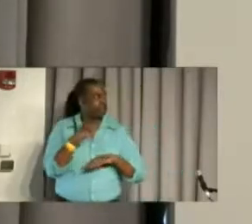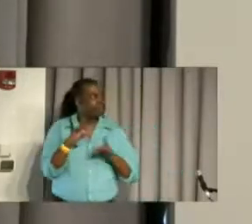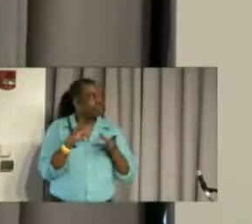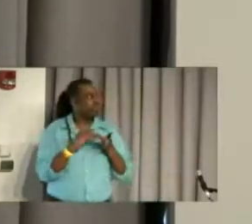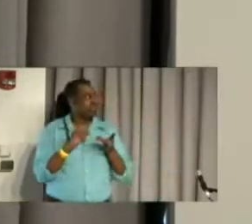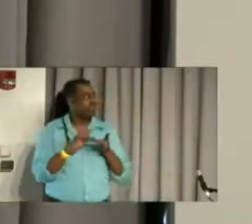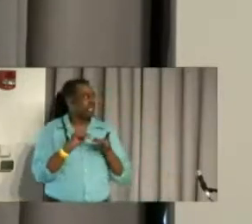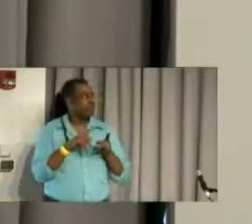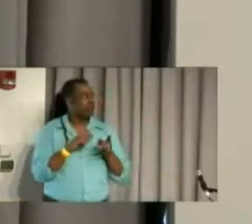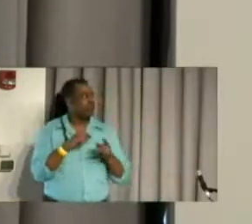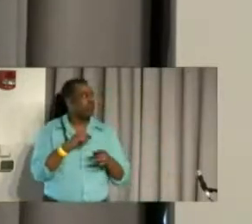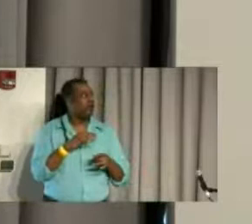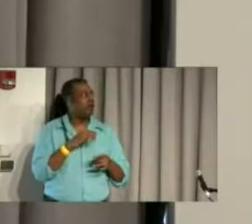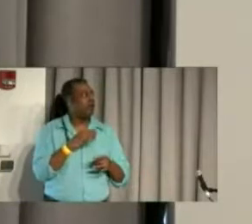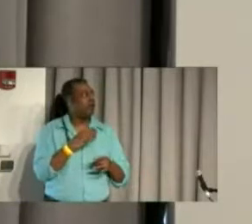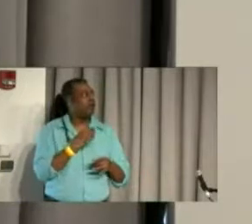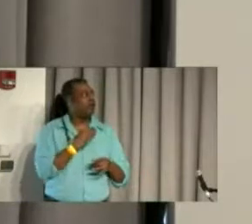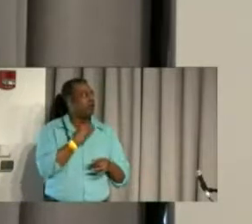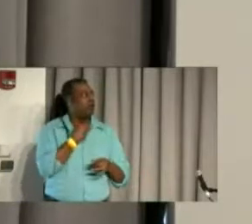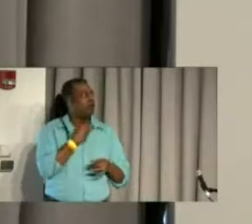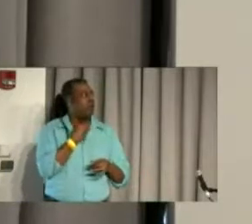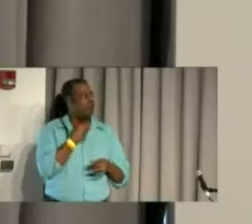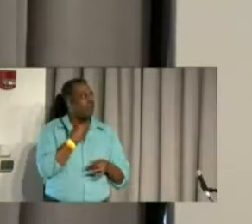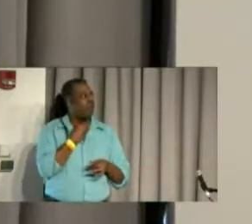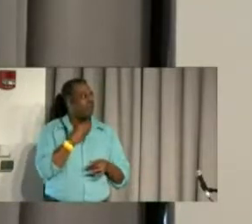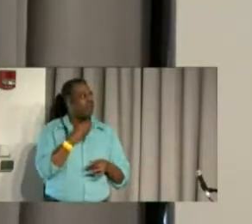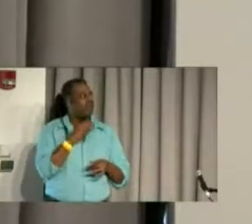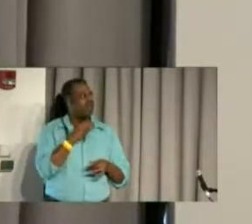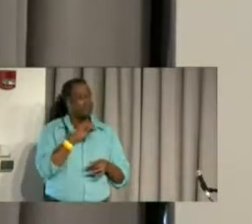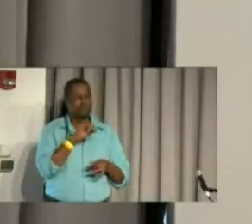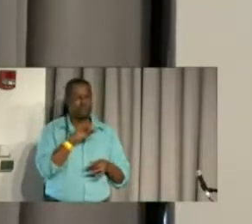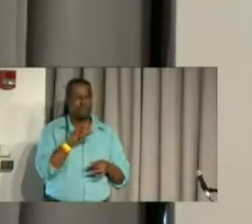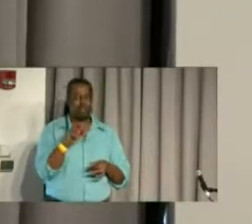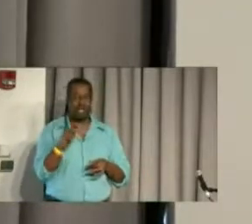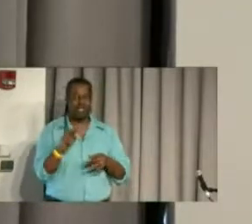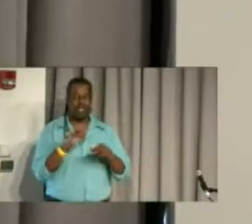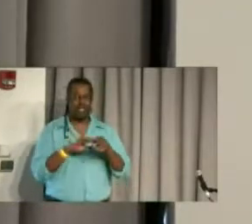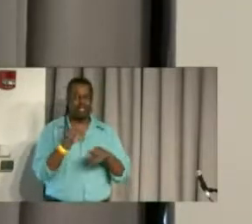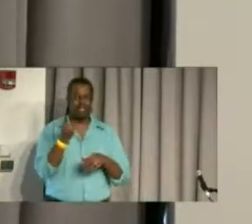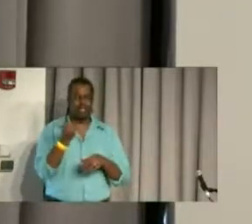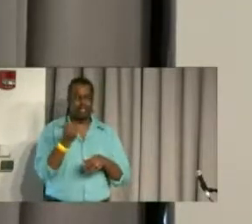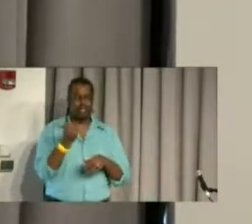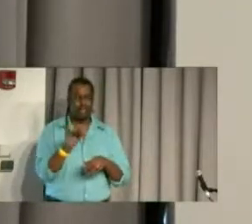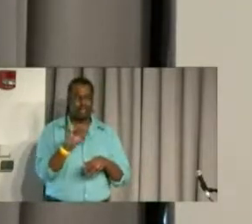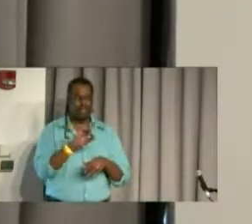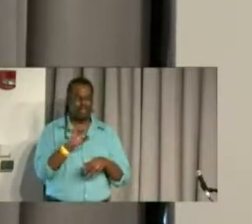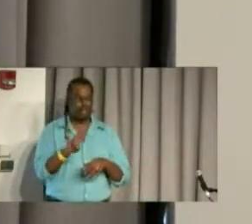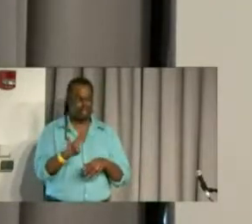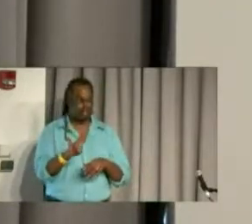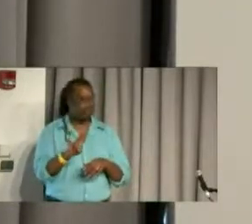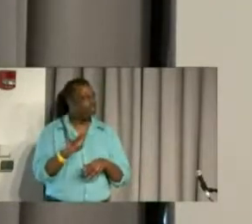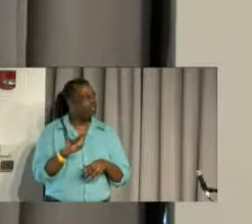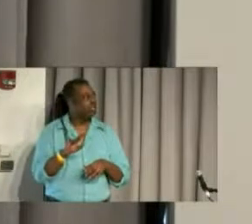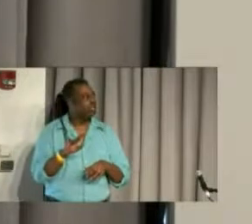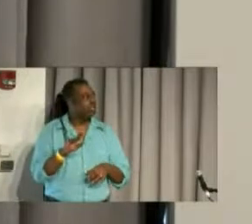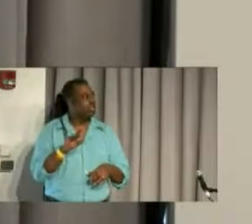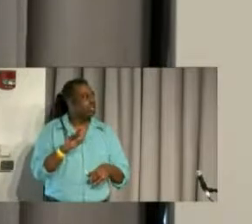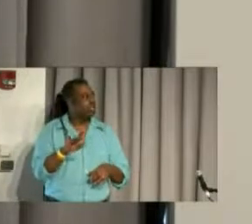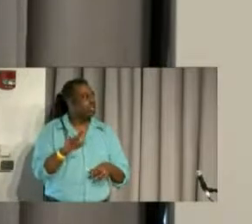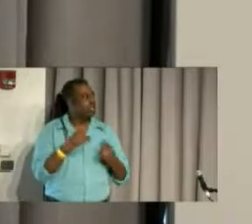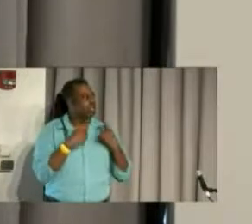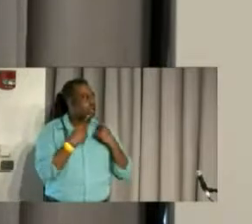by Reverend Ben Chavis in 1987. And his statement